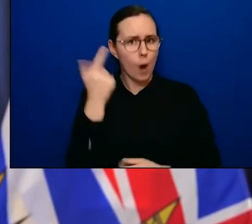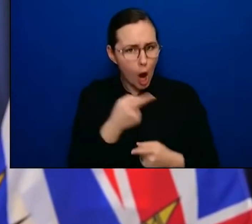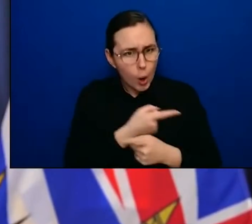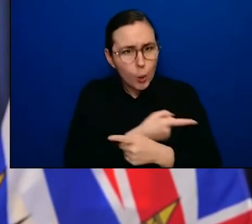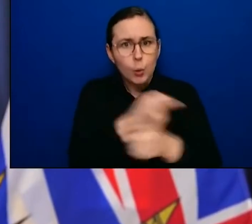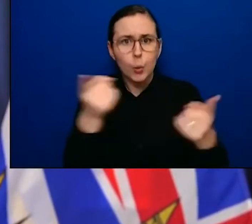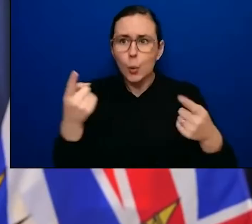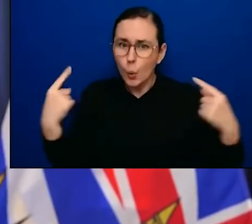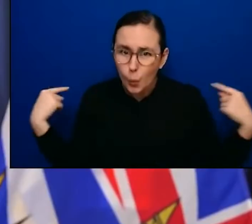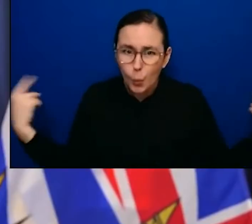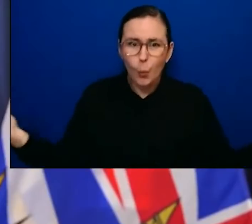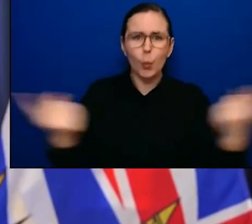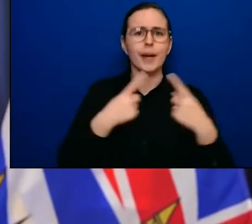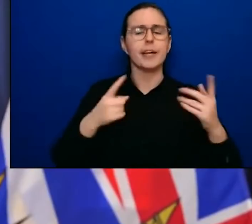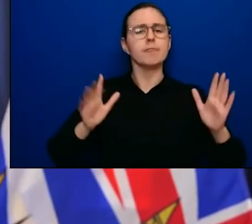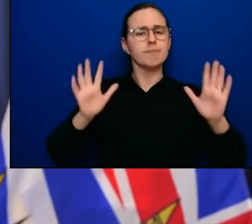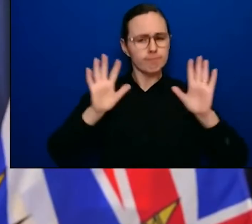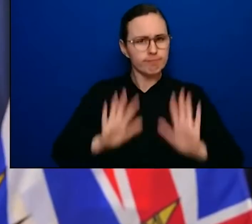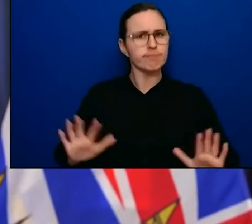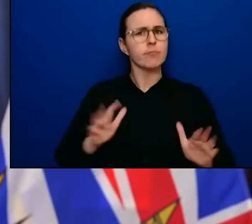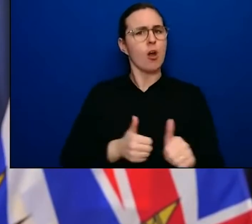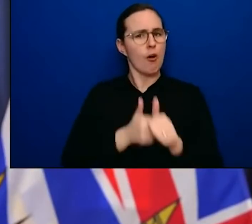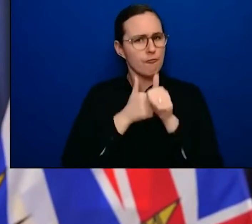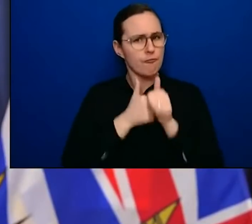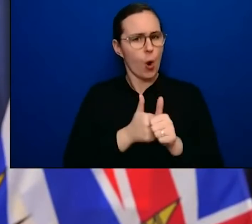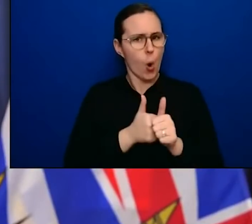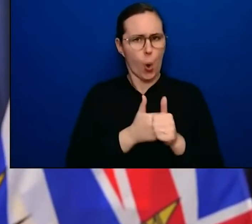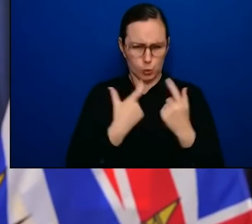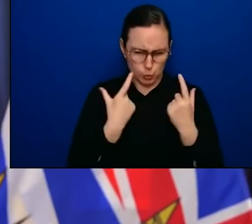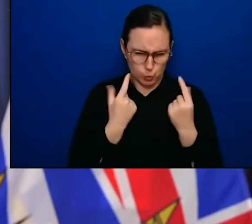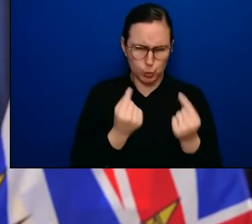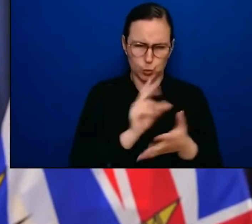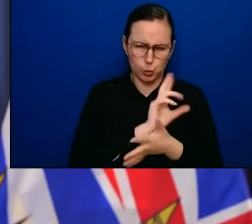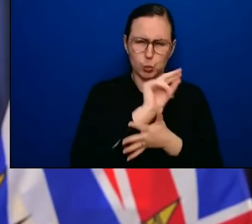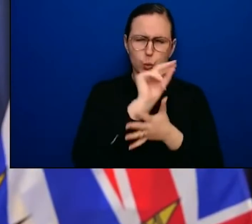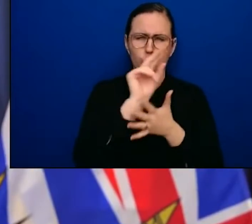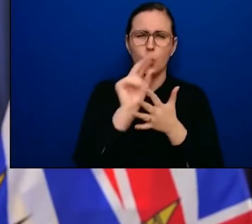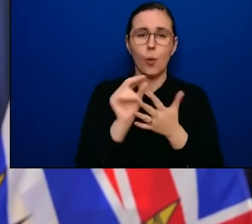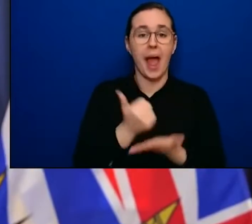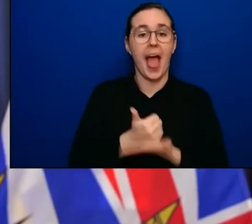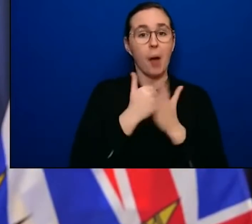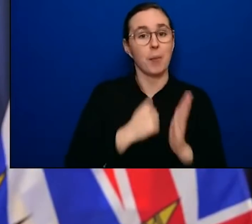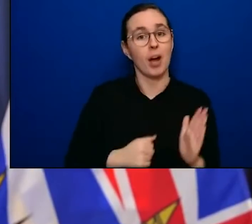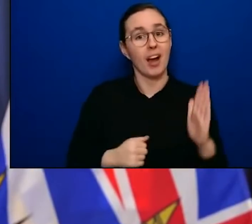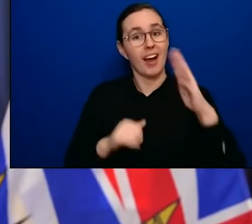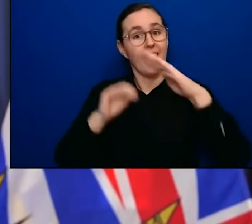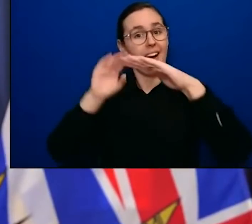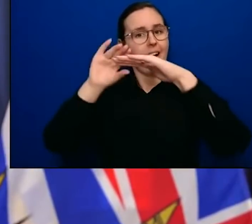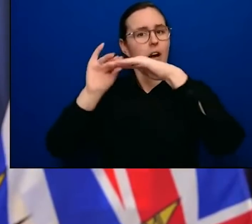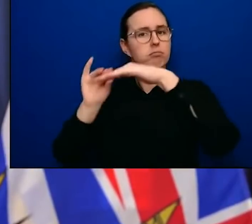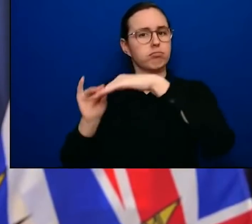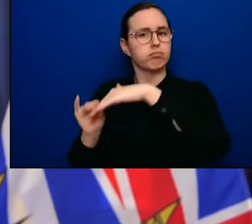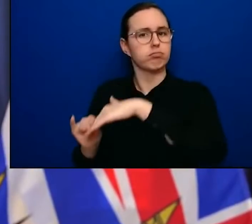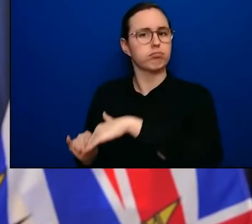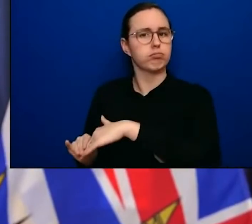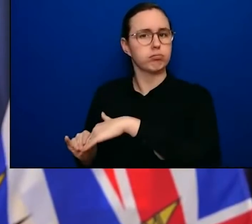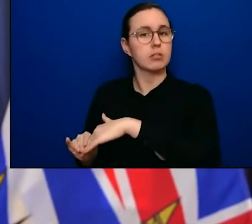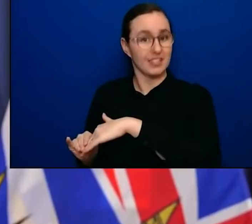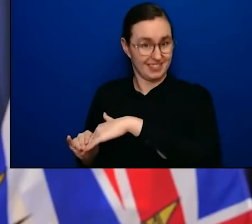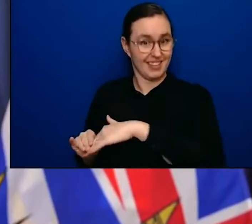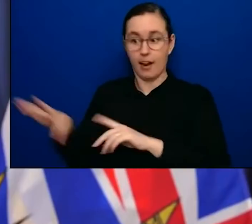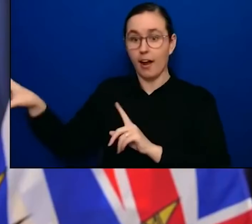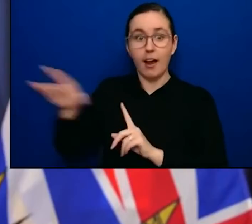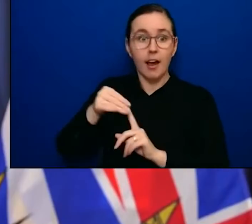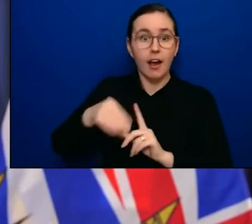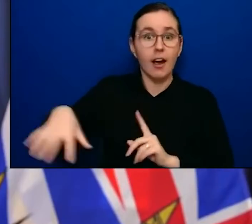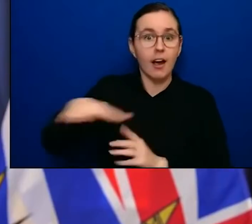continue to occur and will increase in direct proportion to all the actions we continue to take to stop COVID spread. Our